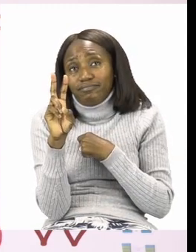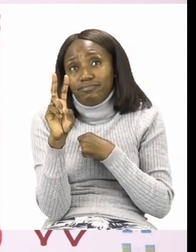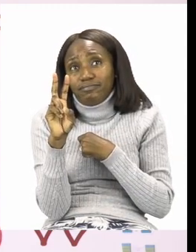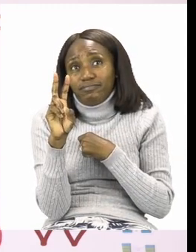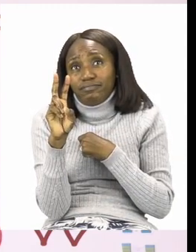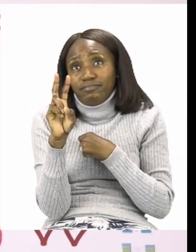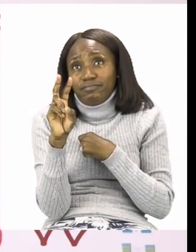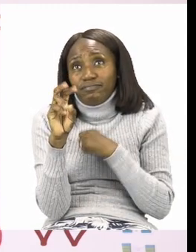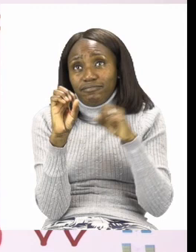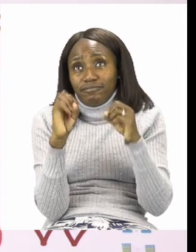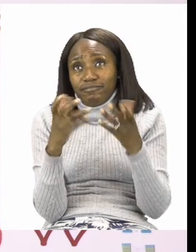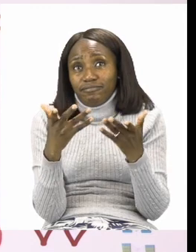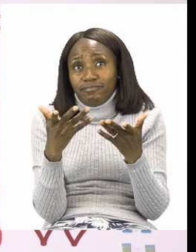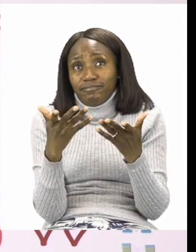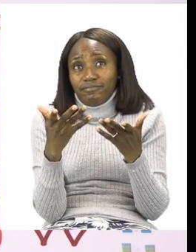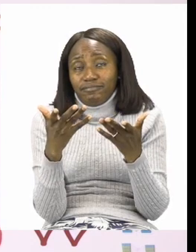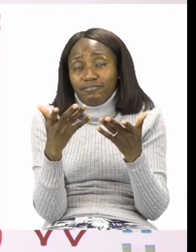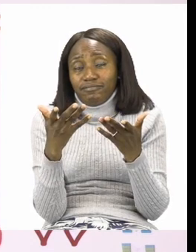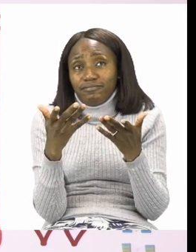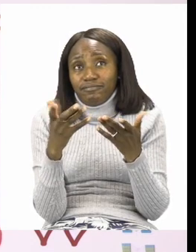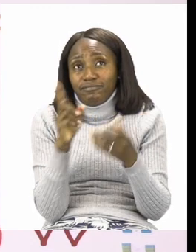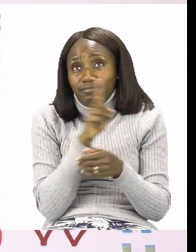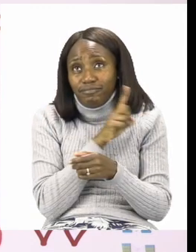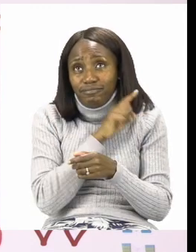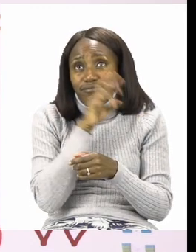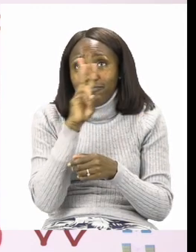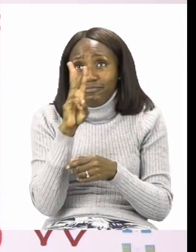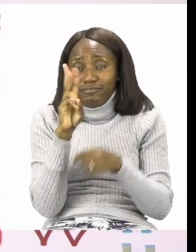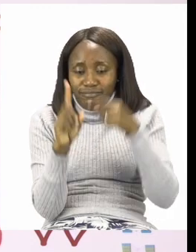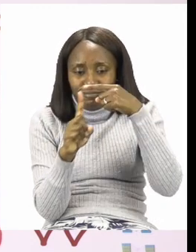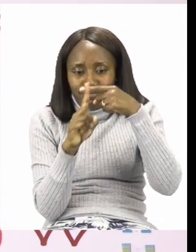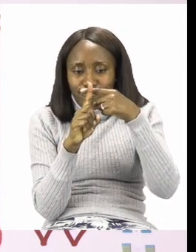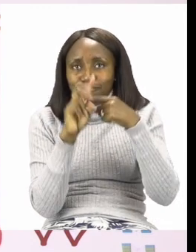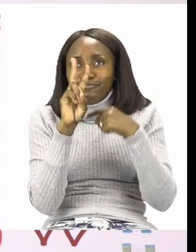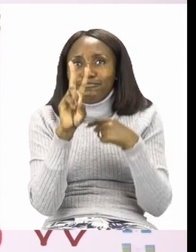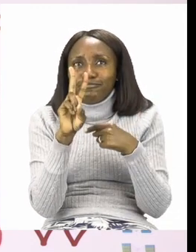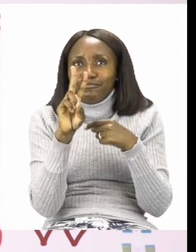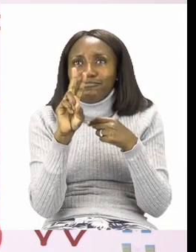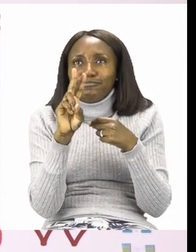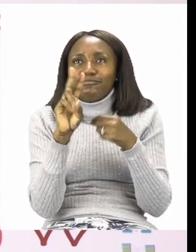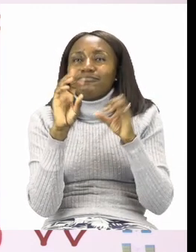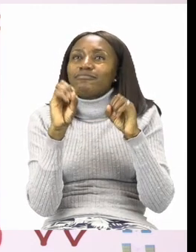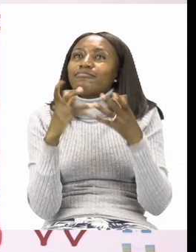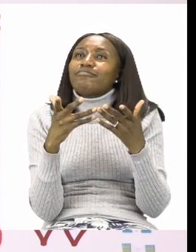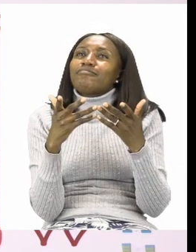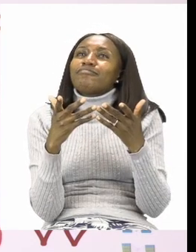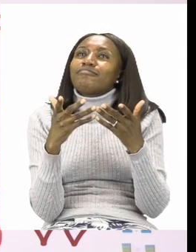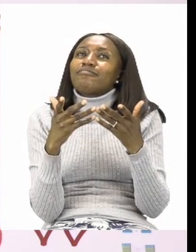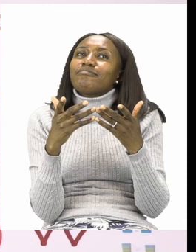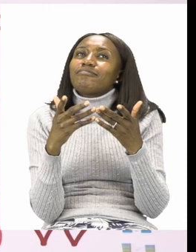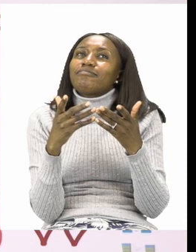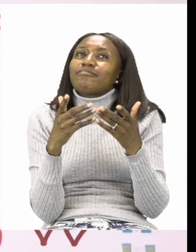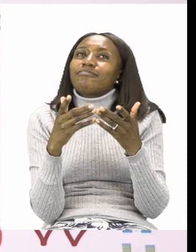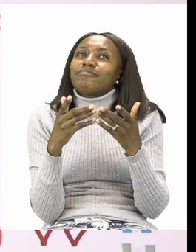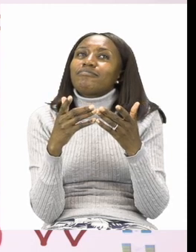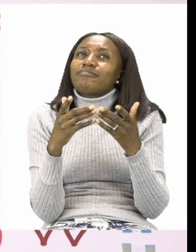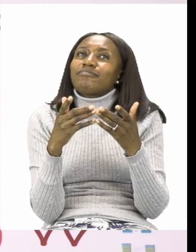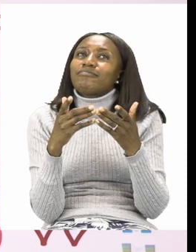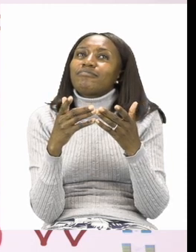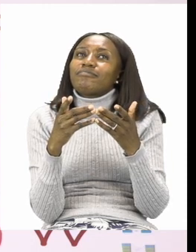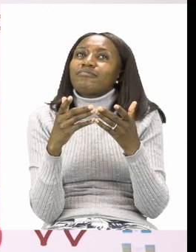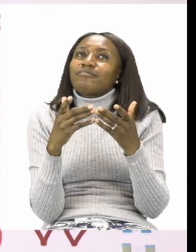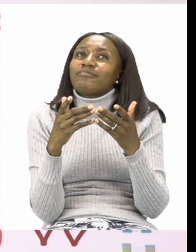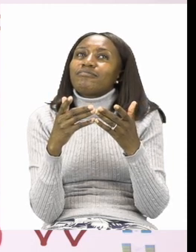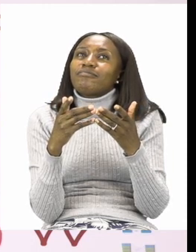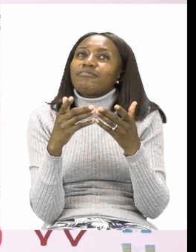we are going to say 13 plus 2. So let's quickly do this